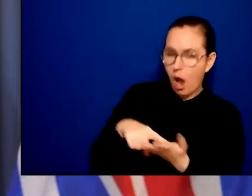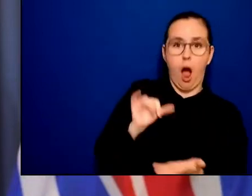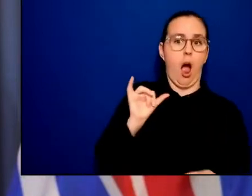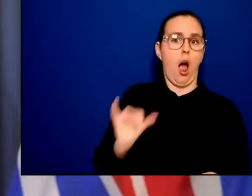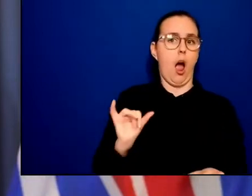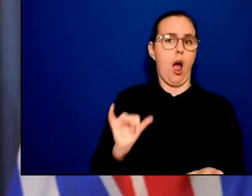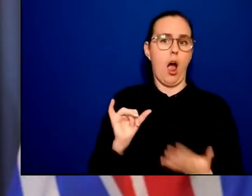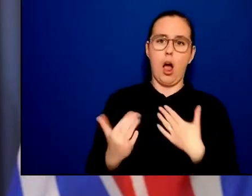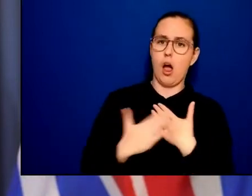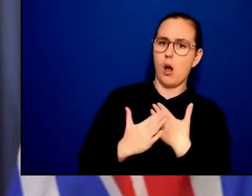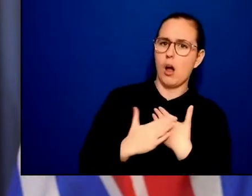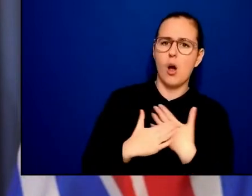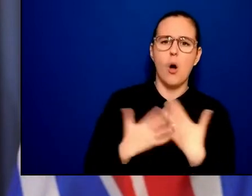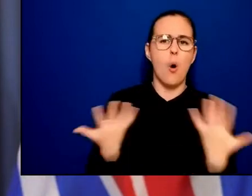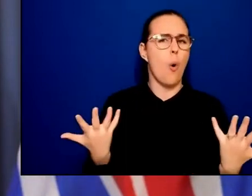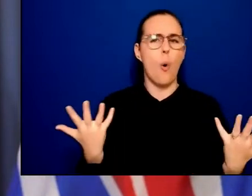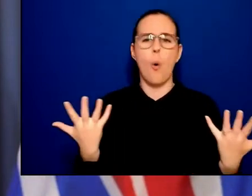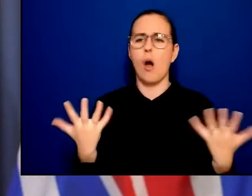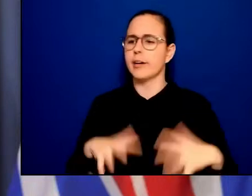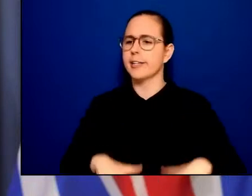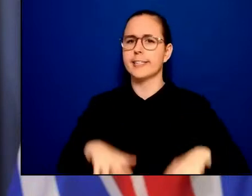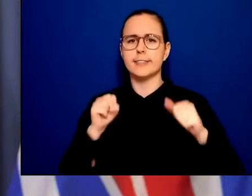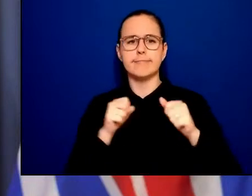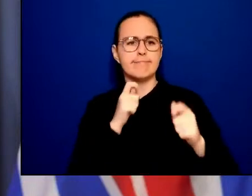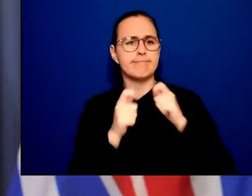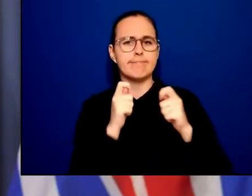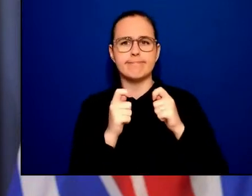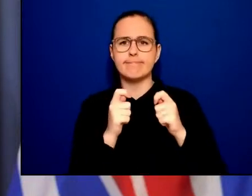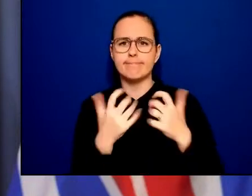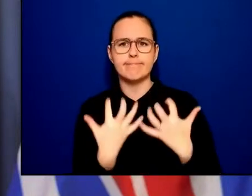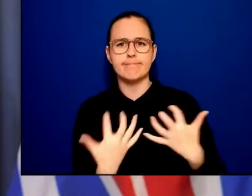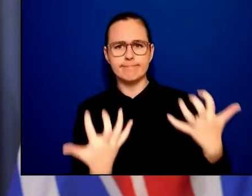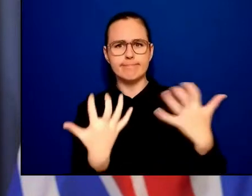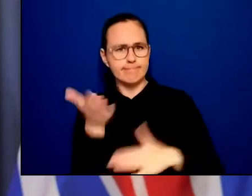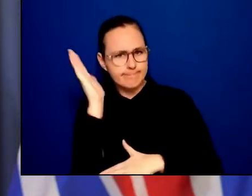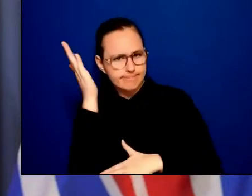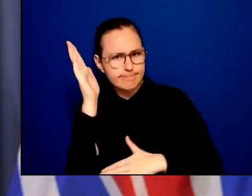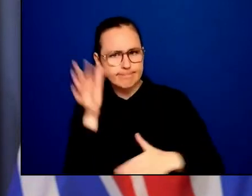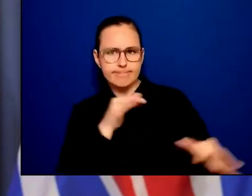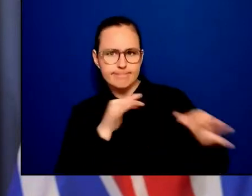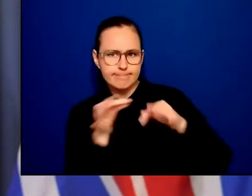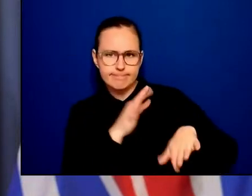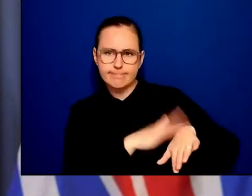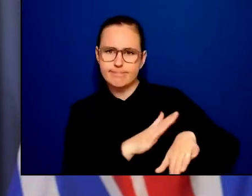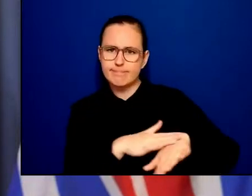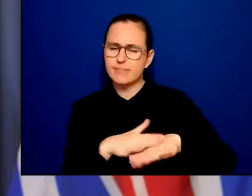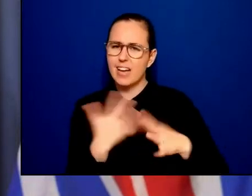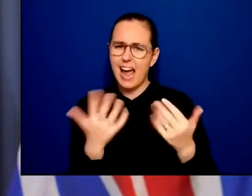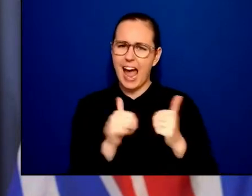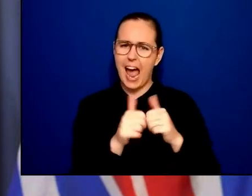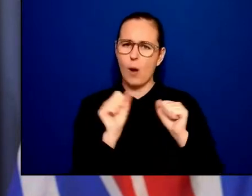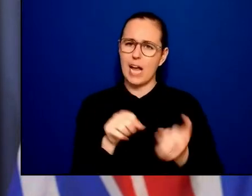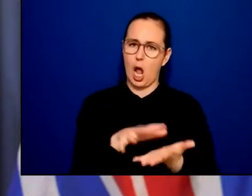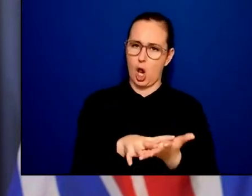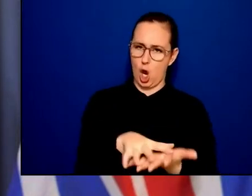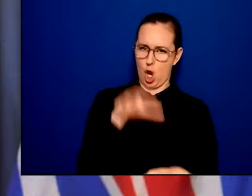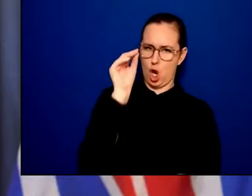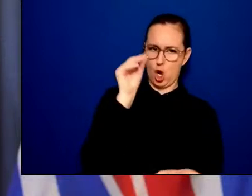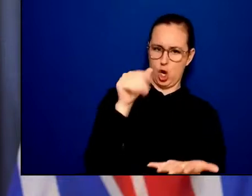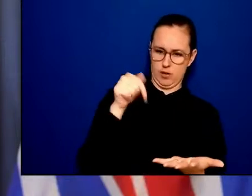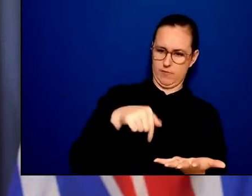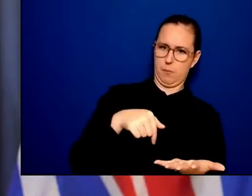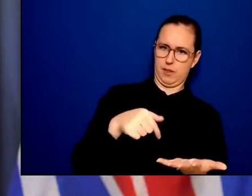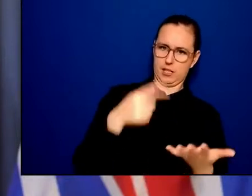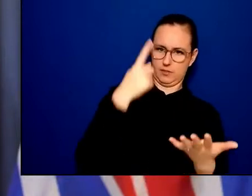you not have held a press conference warning people about this? And what lessons can be learned? Like, will the province adjust the way that